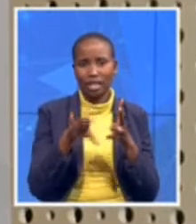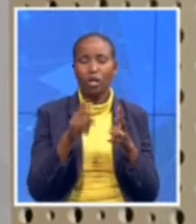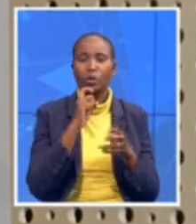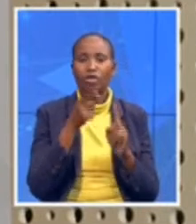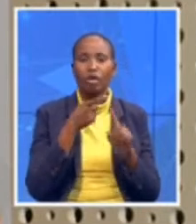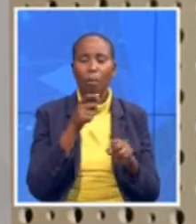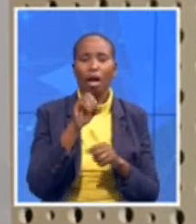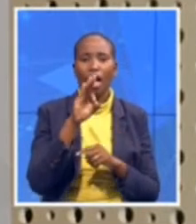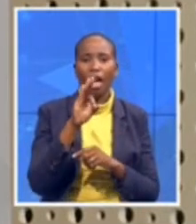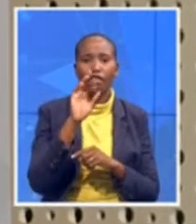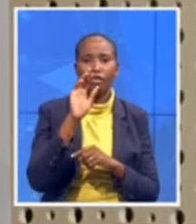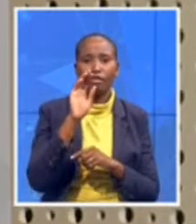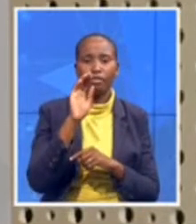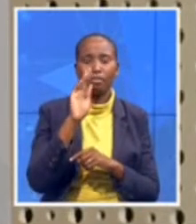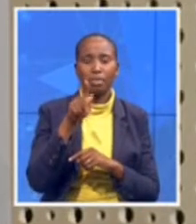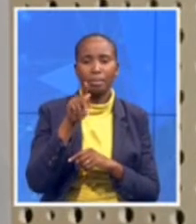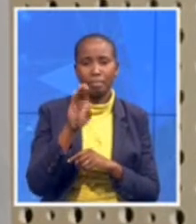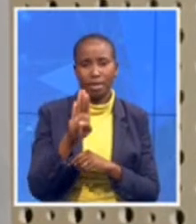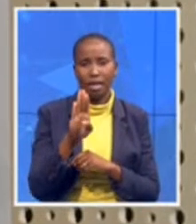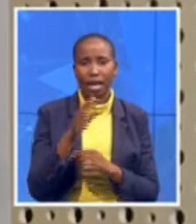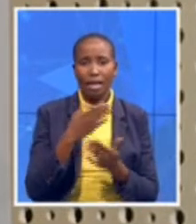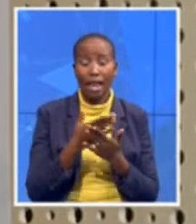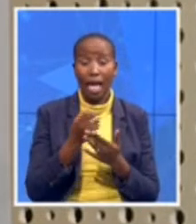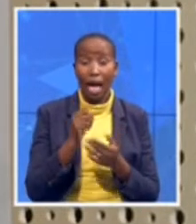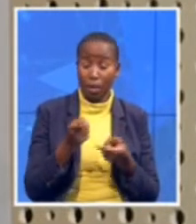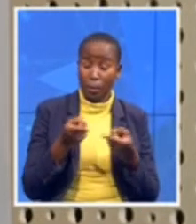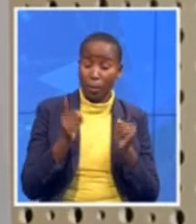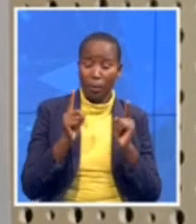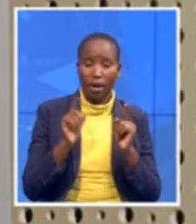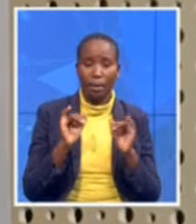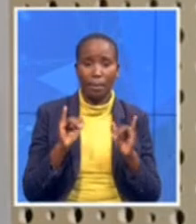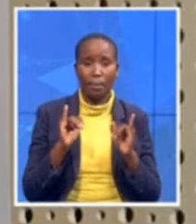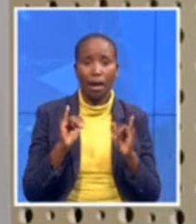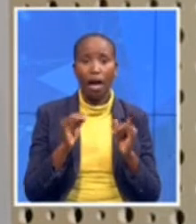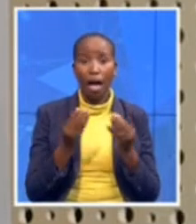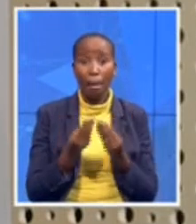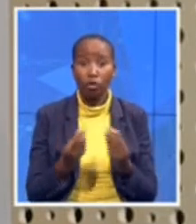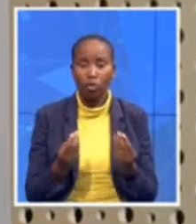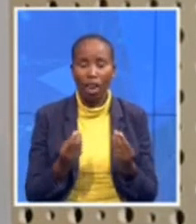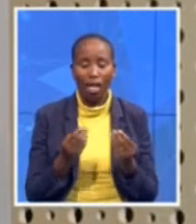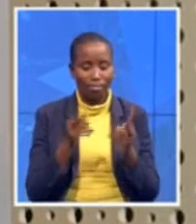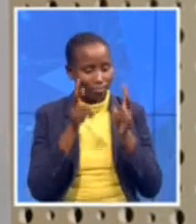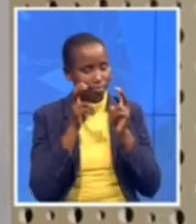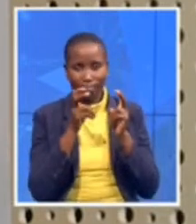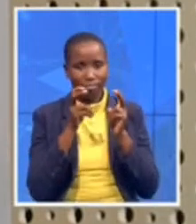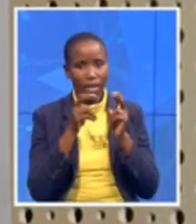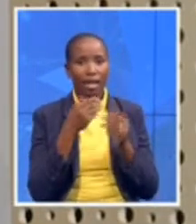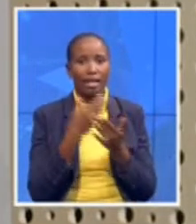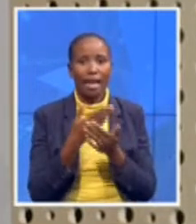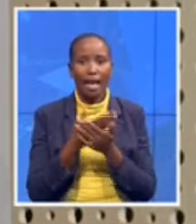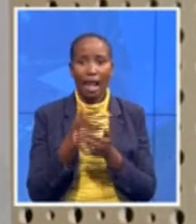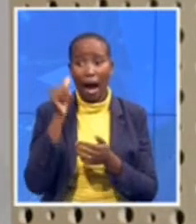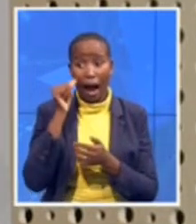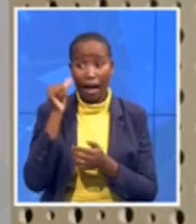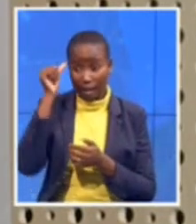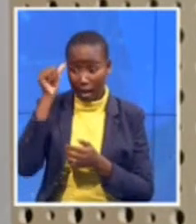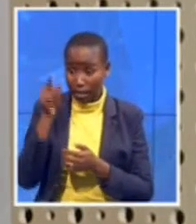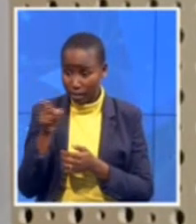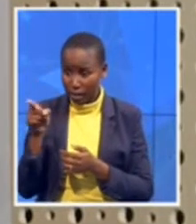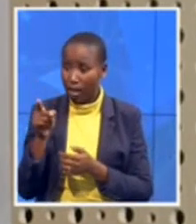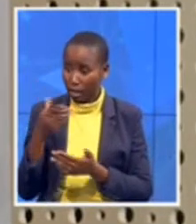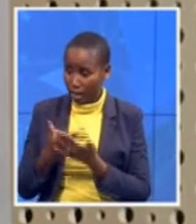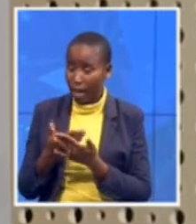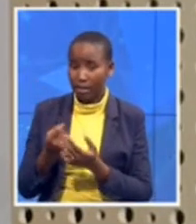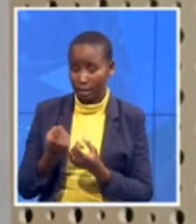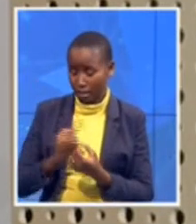harmful, disturbing material while allowing adults to make informed choices for themselves, but